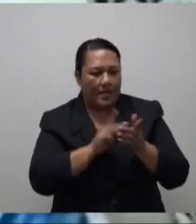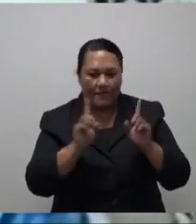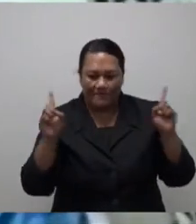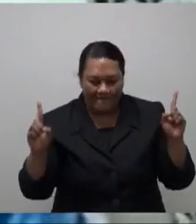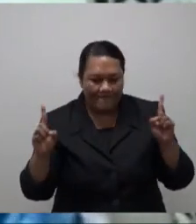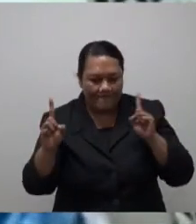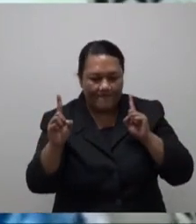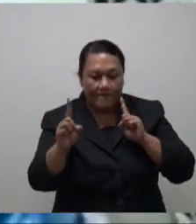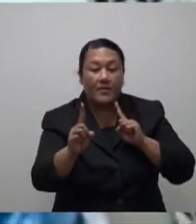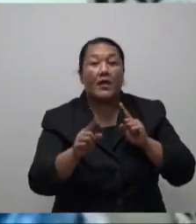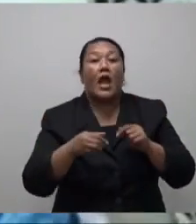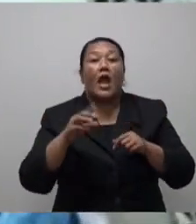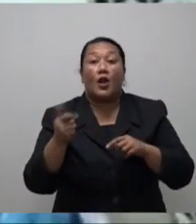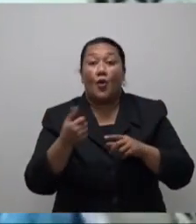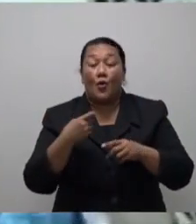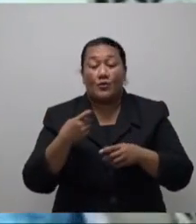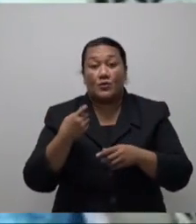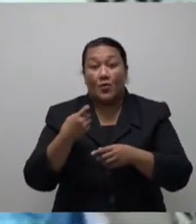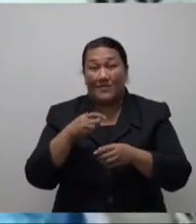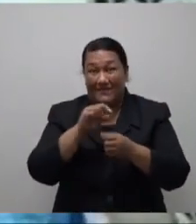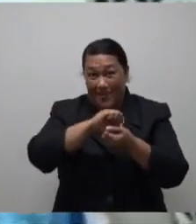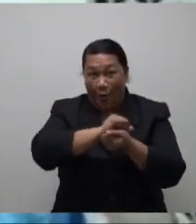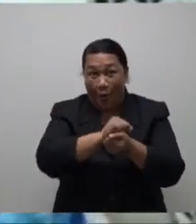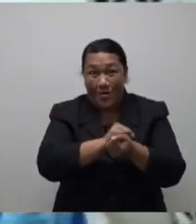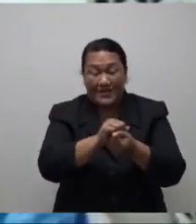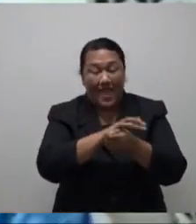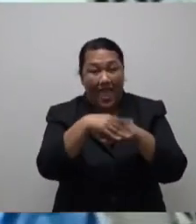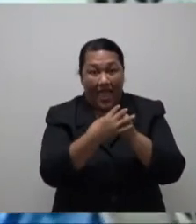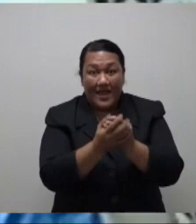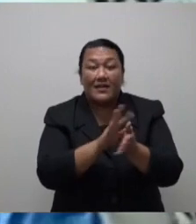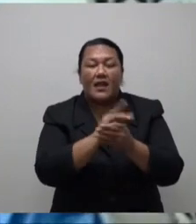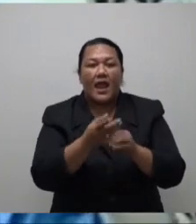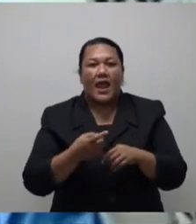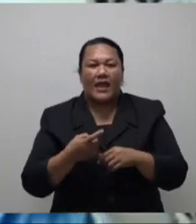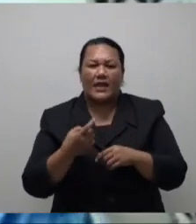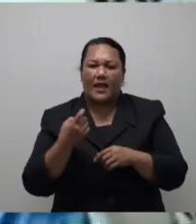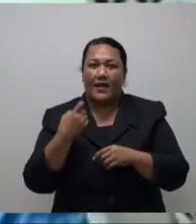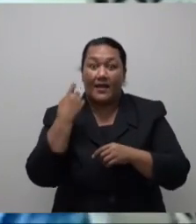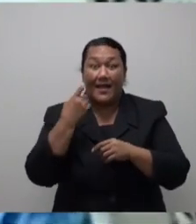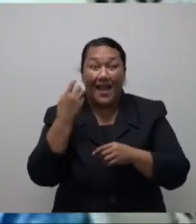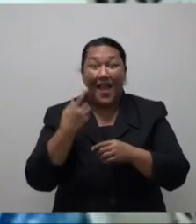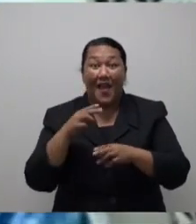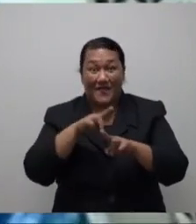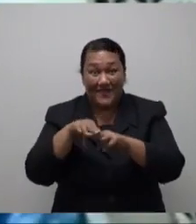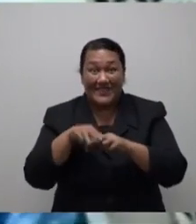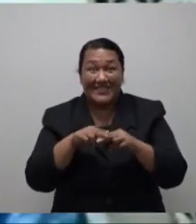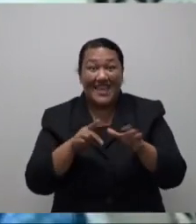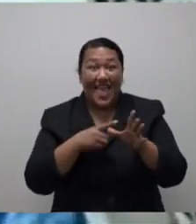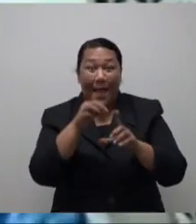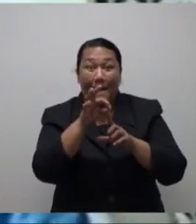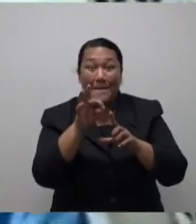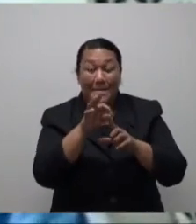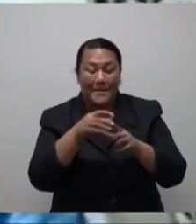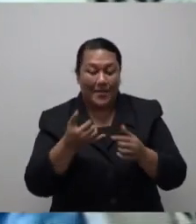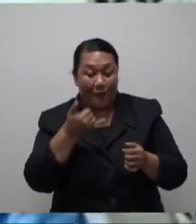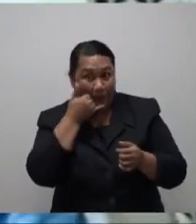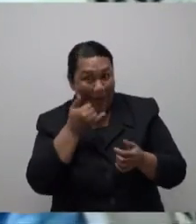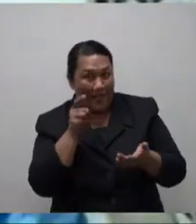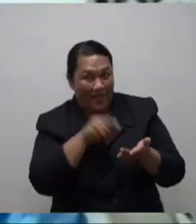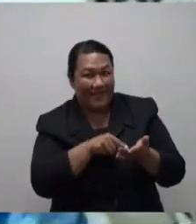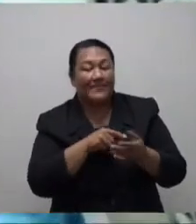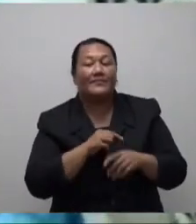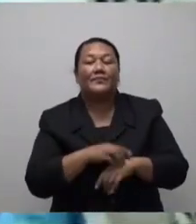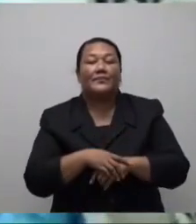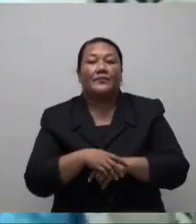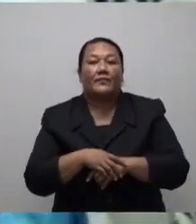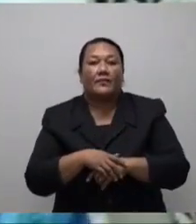Care Fiji app on. The health workers are able, they are committed, and they are